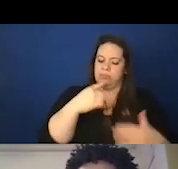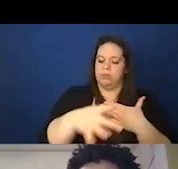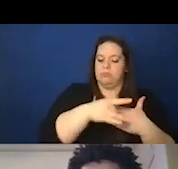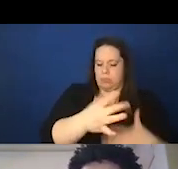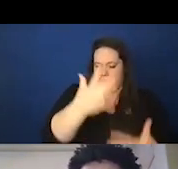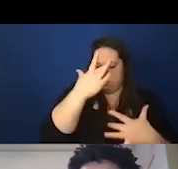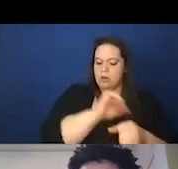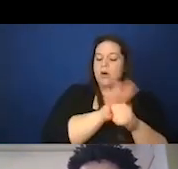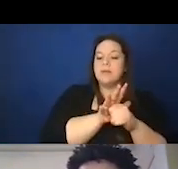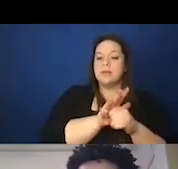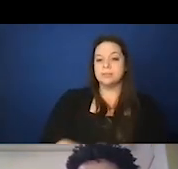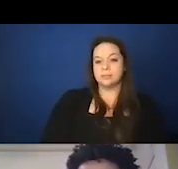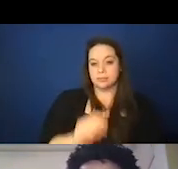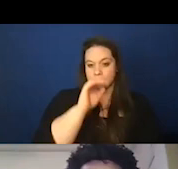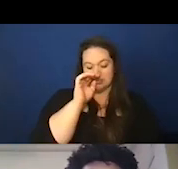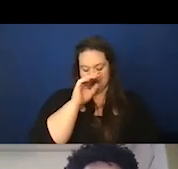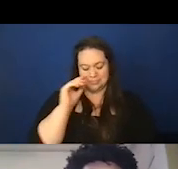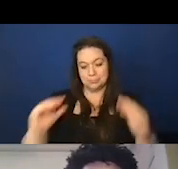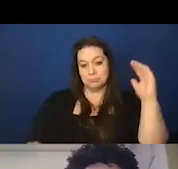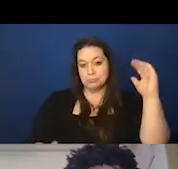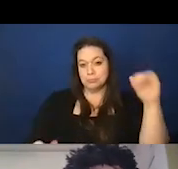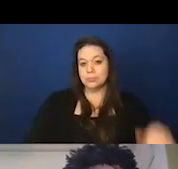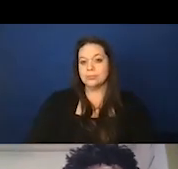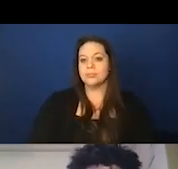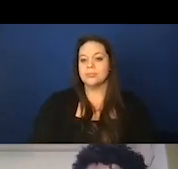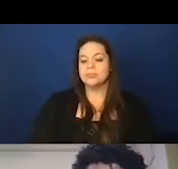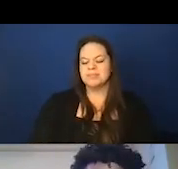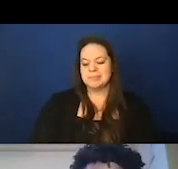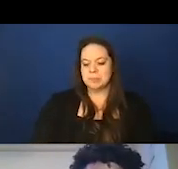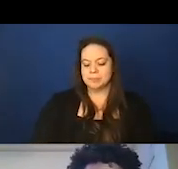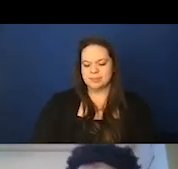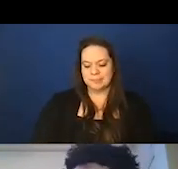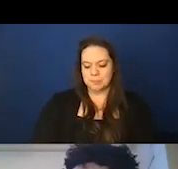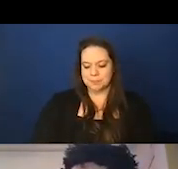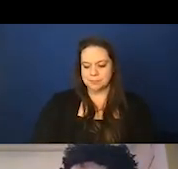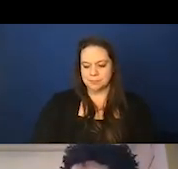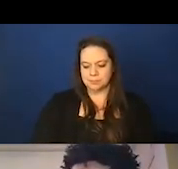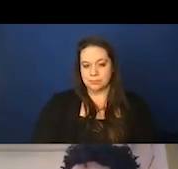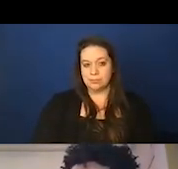Thank you. Thank you. So I'm going to go to another question.